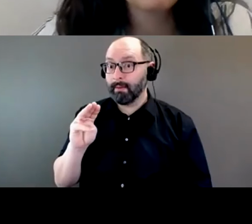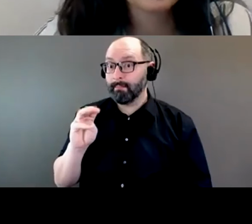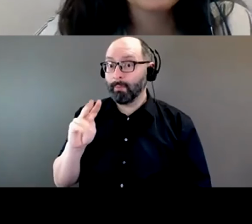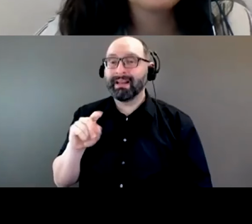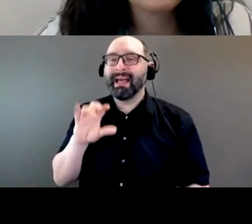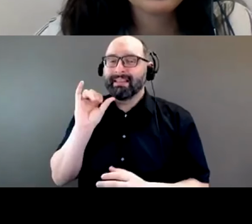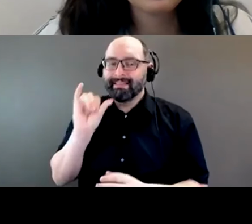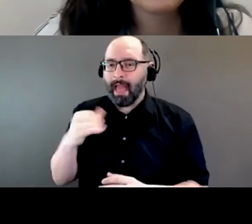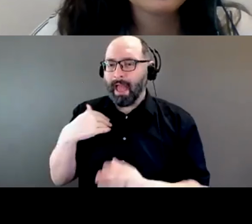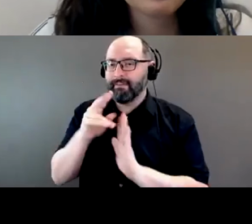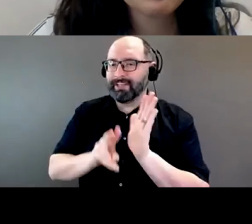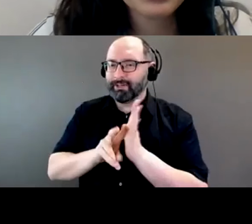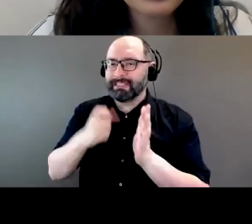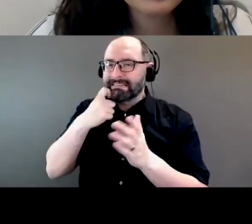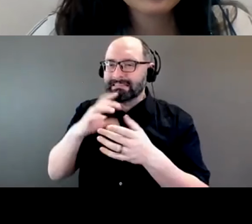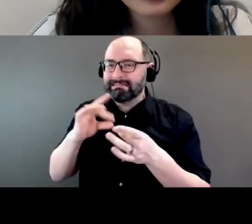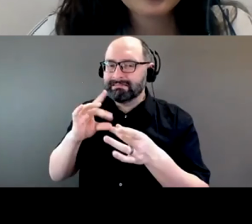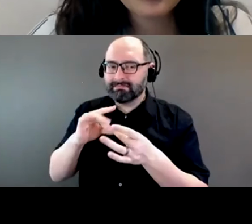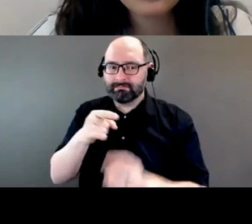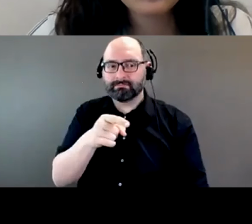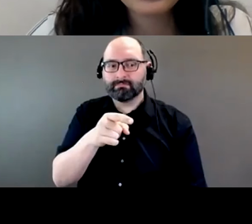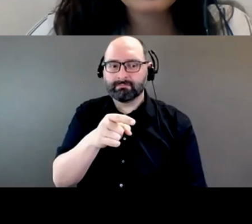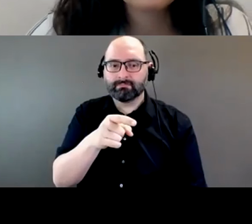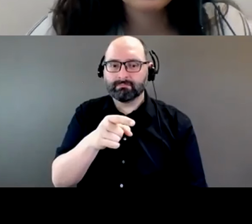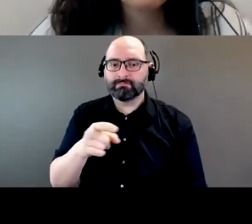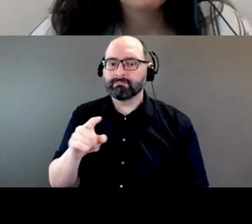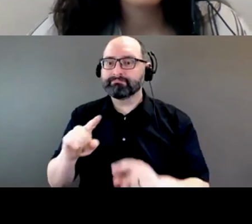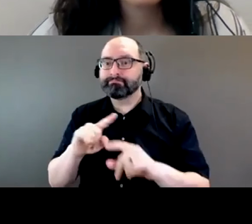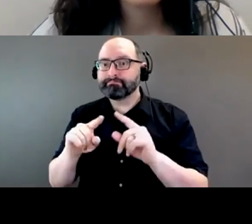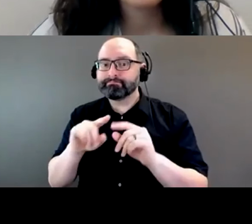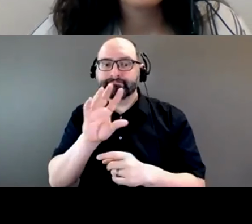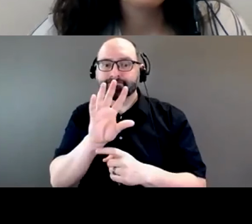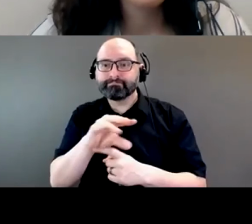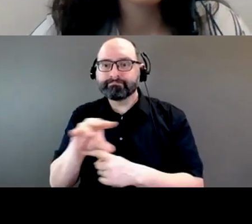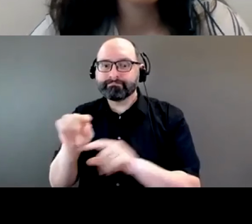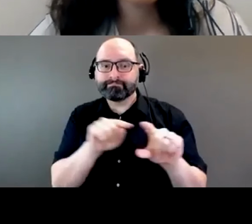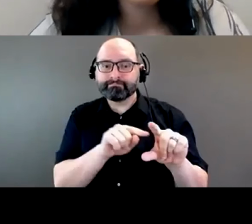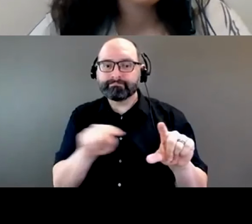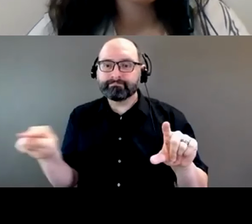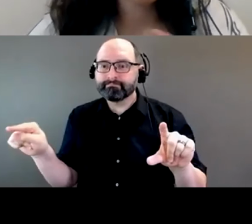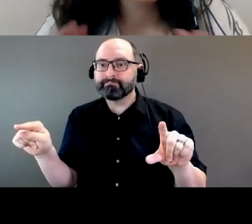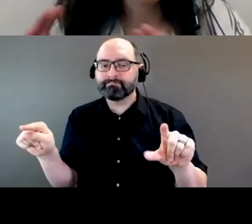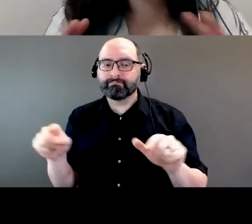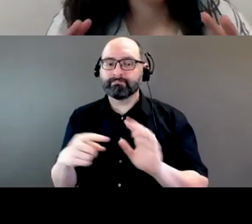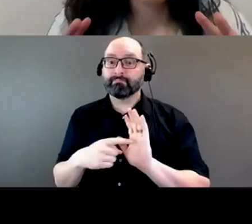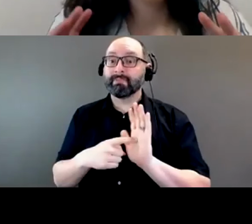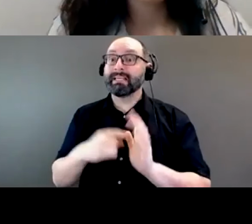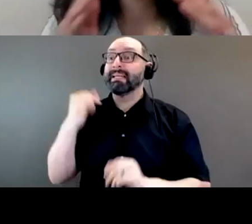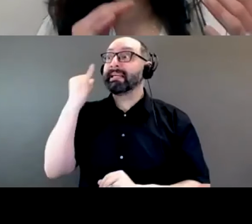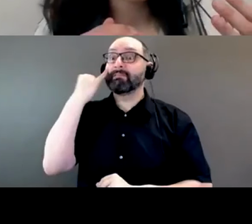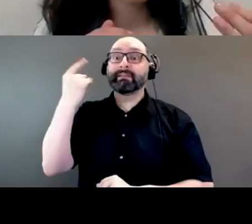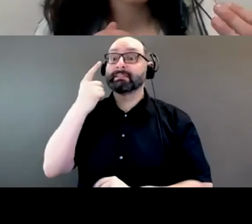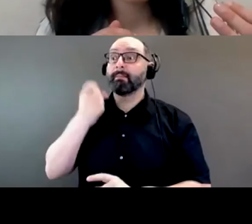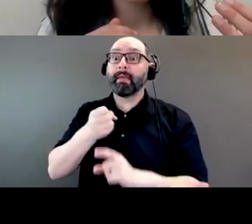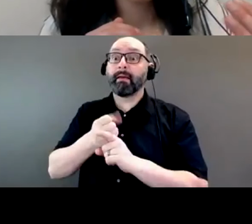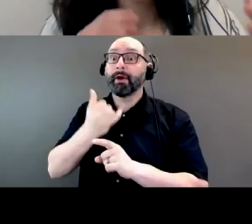videos that I mentioned. So here are some screenshots of those videos, basically showing if something goes wrong, what could